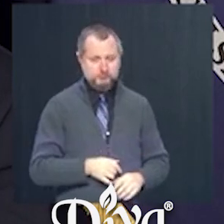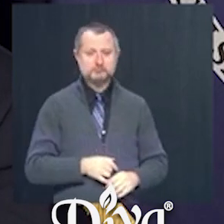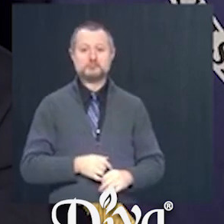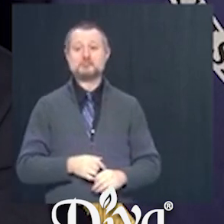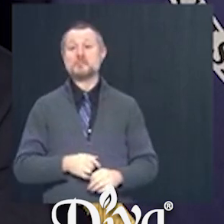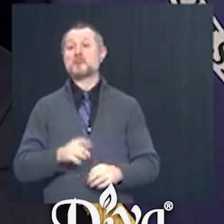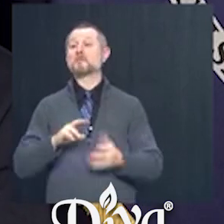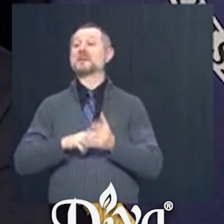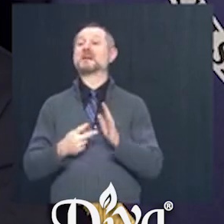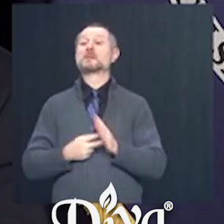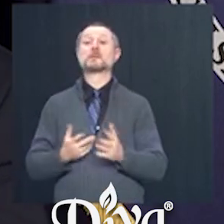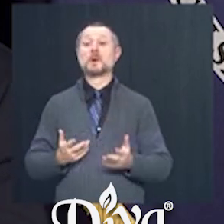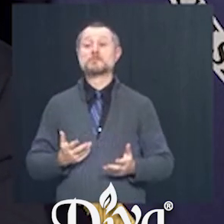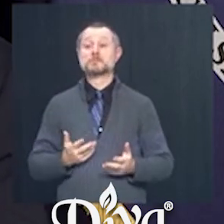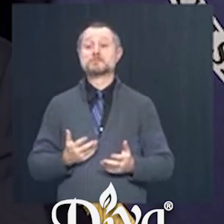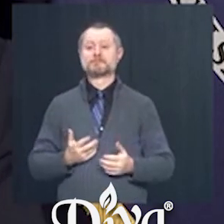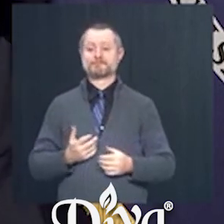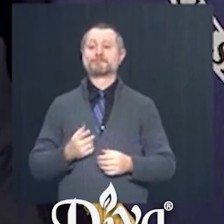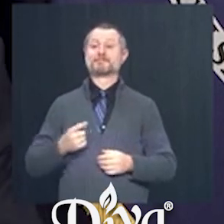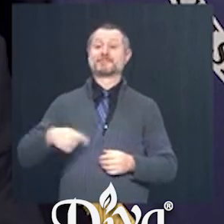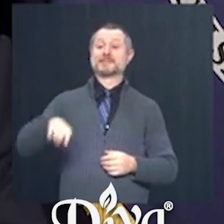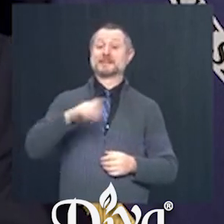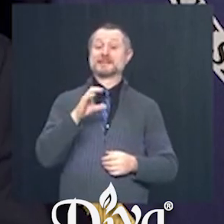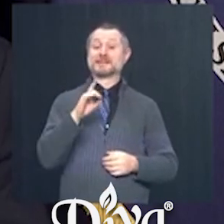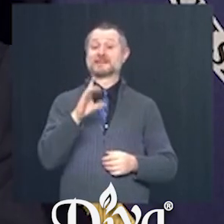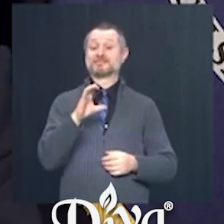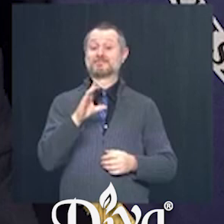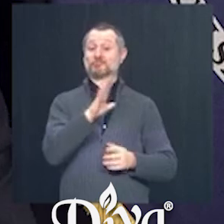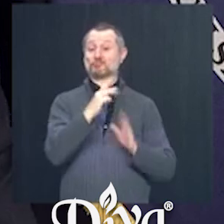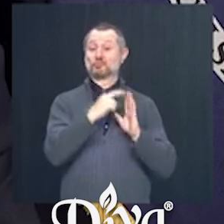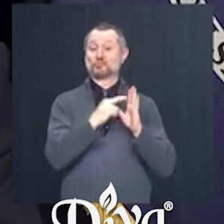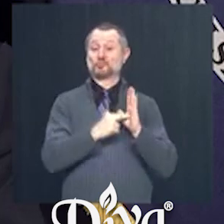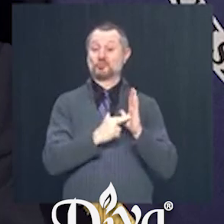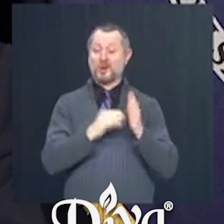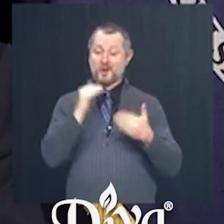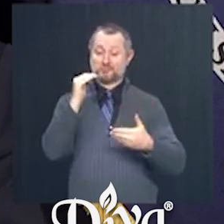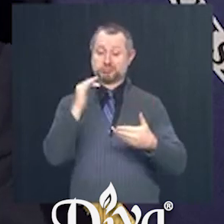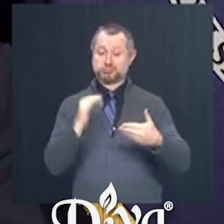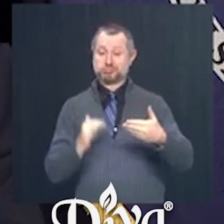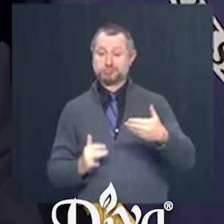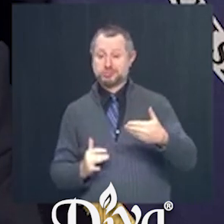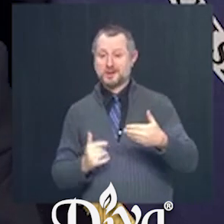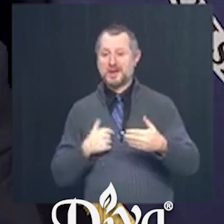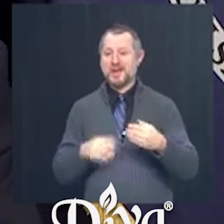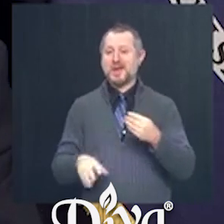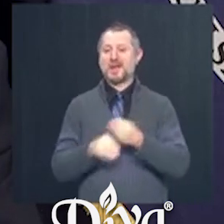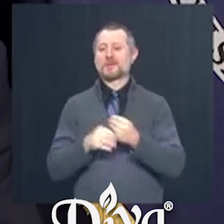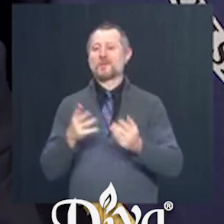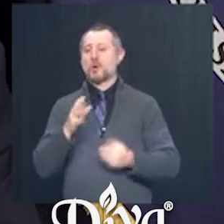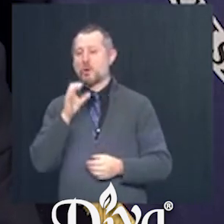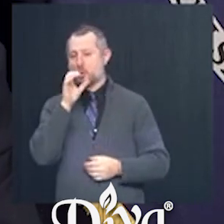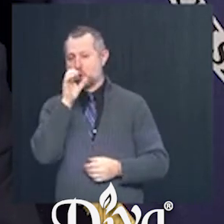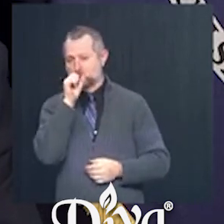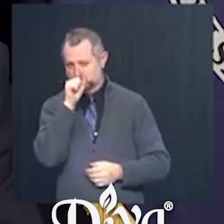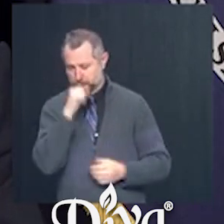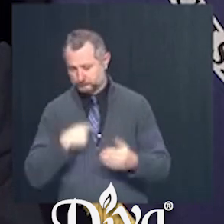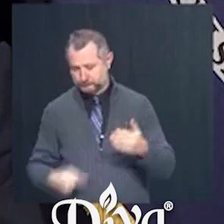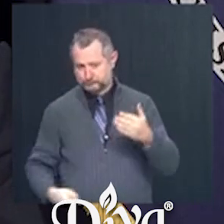is on top of the orange regulation. So this would supersede. So in other